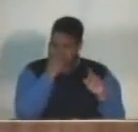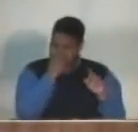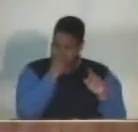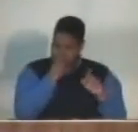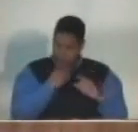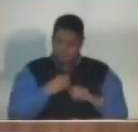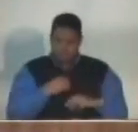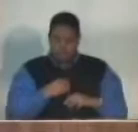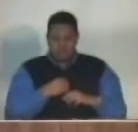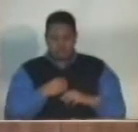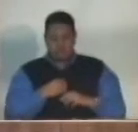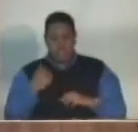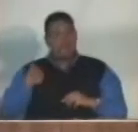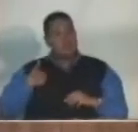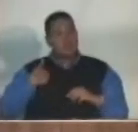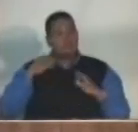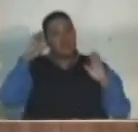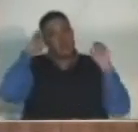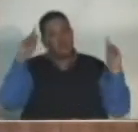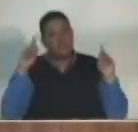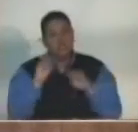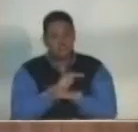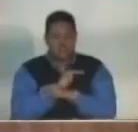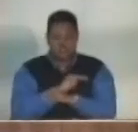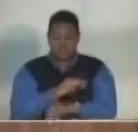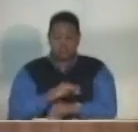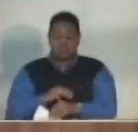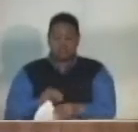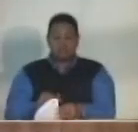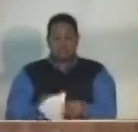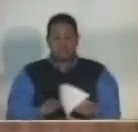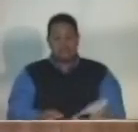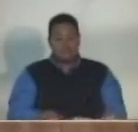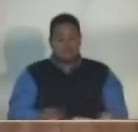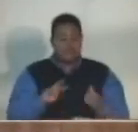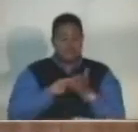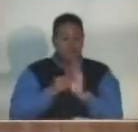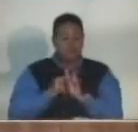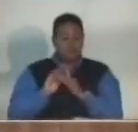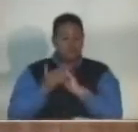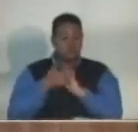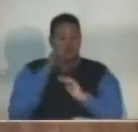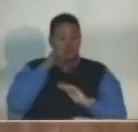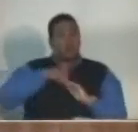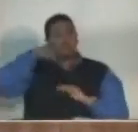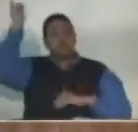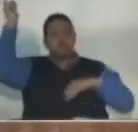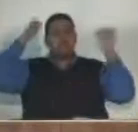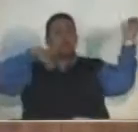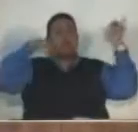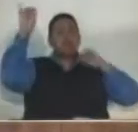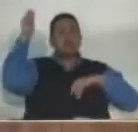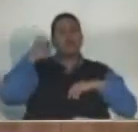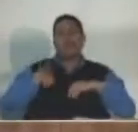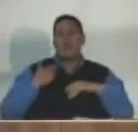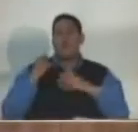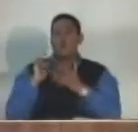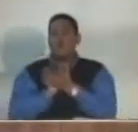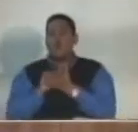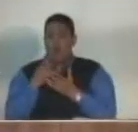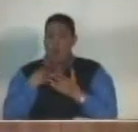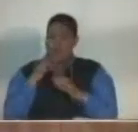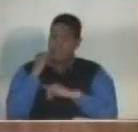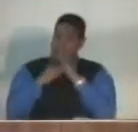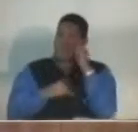Ontario Ministry of Education. This means that Jamaicans migrating to these areas with credentials that have